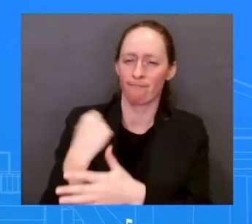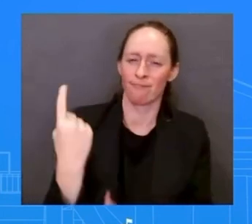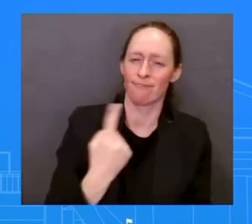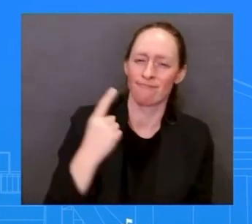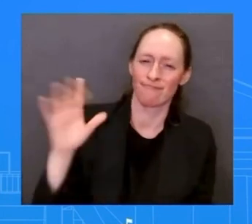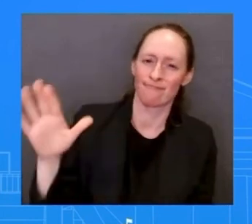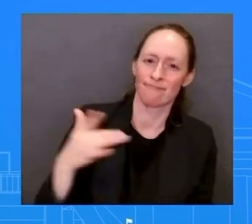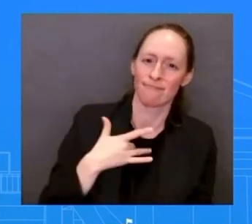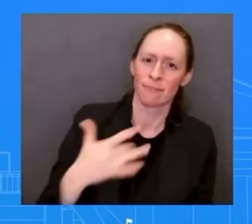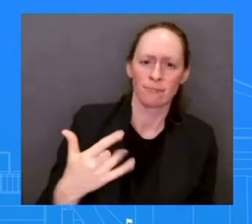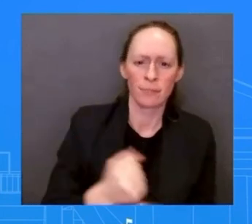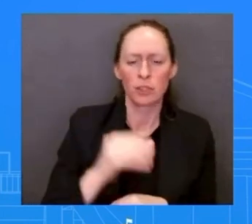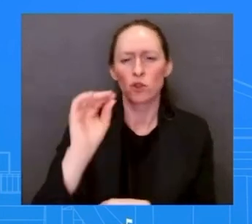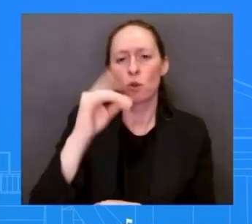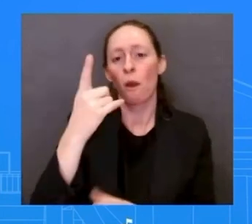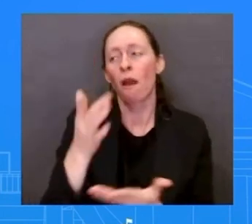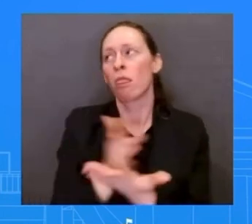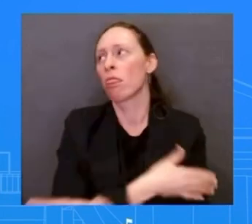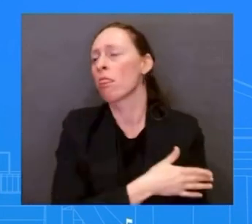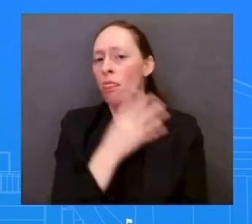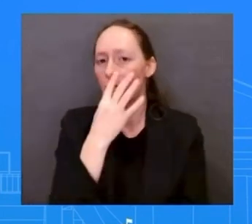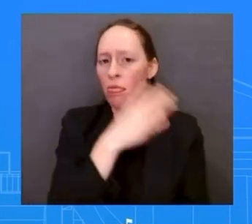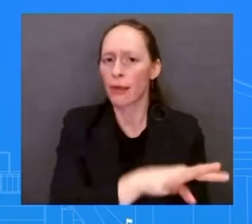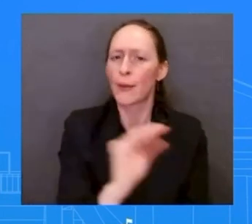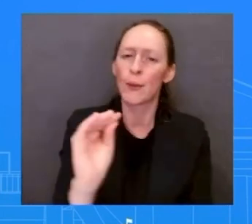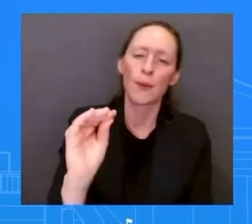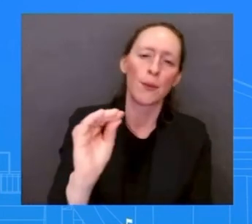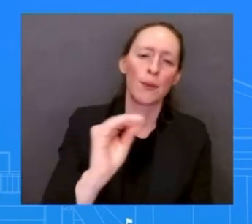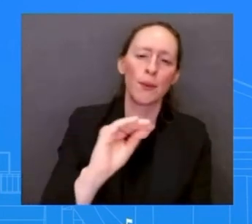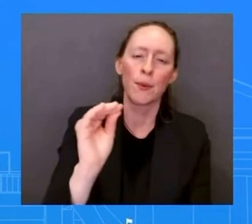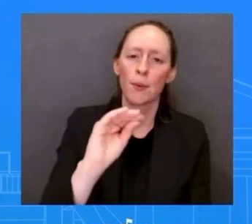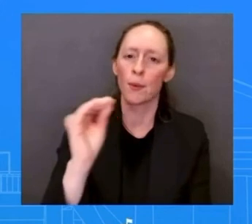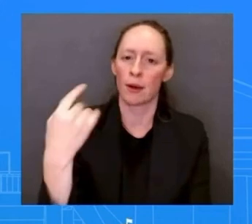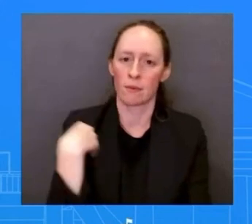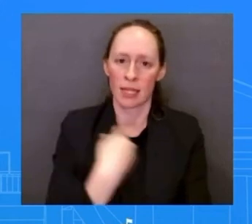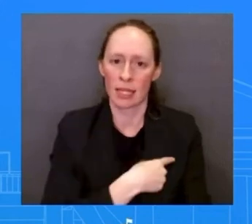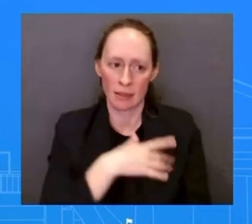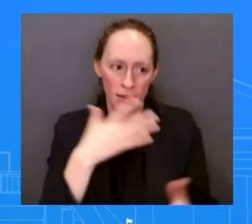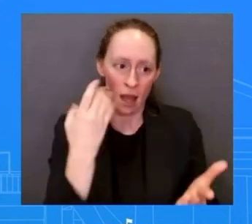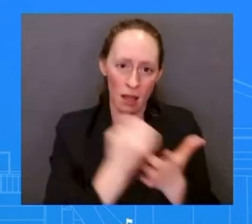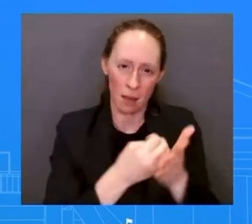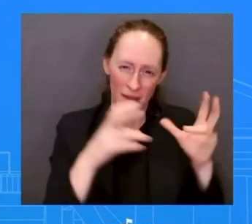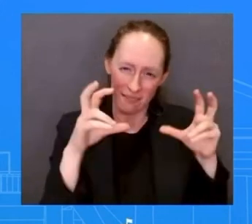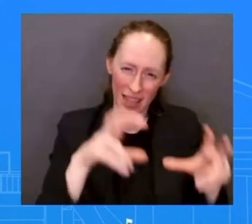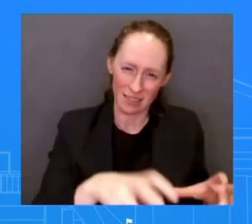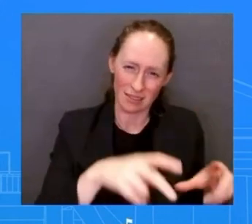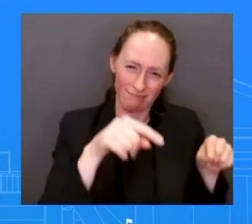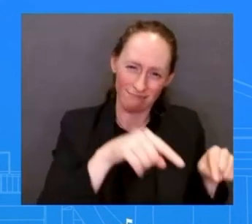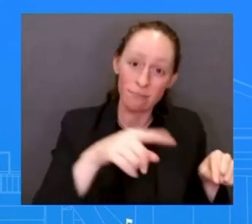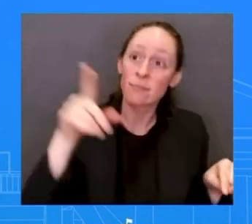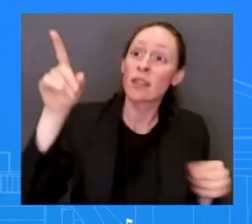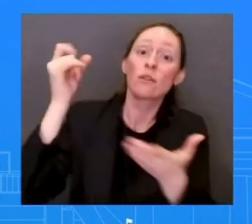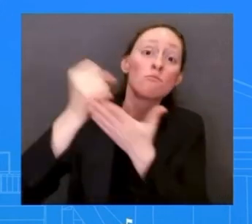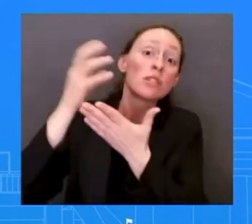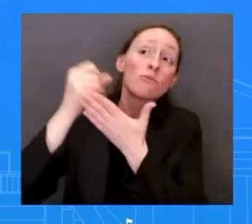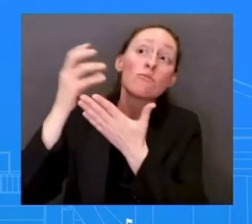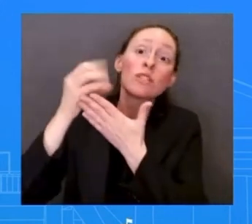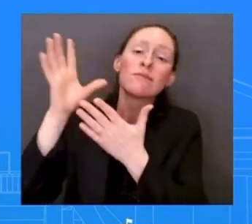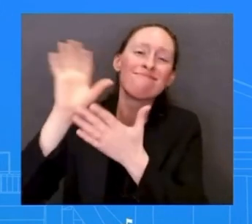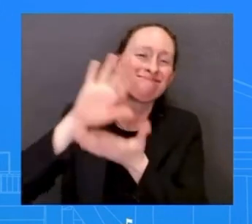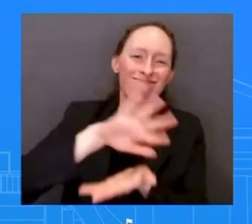economy that is different, that is not trickle-down economics, that is something that we build from the bottom up, middle